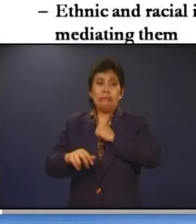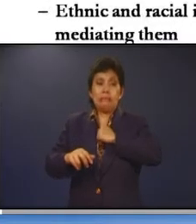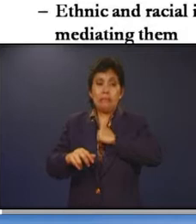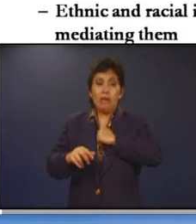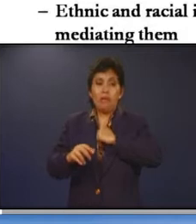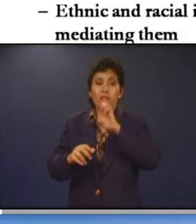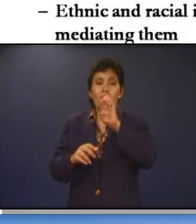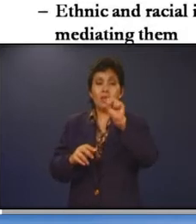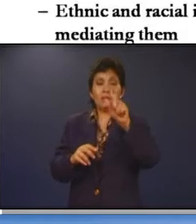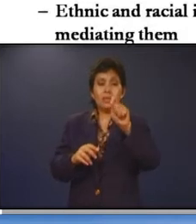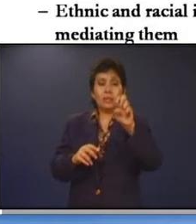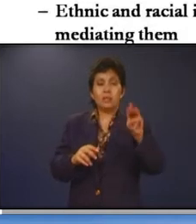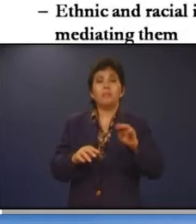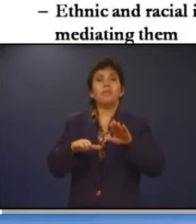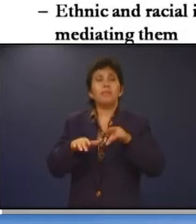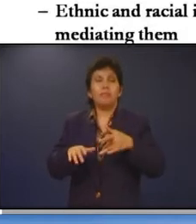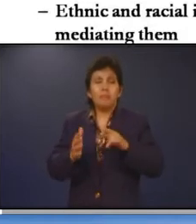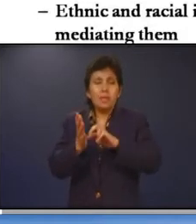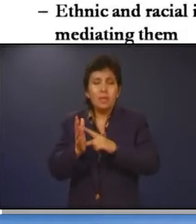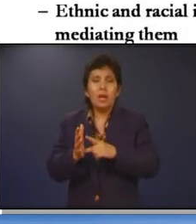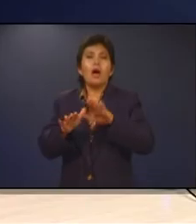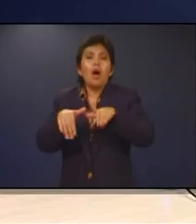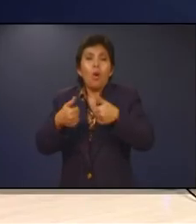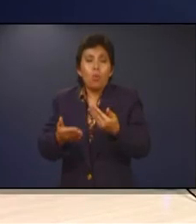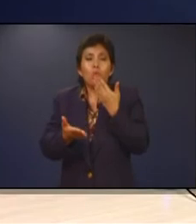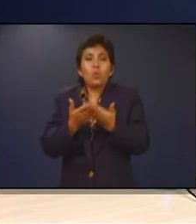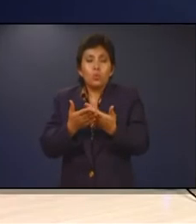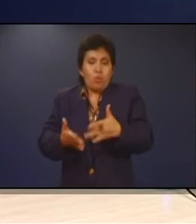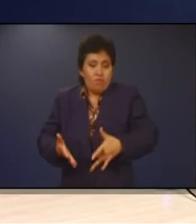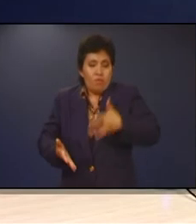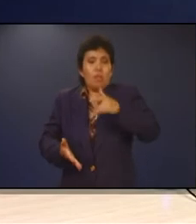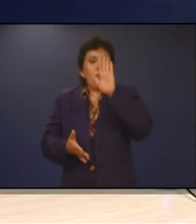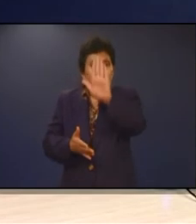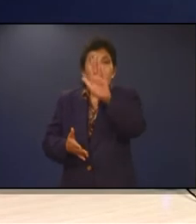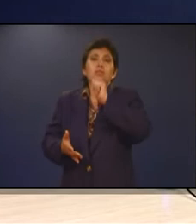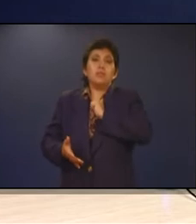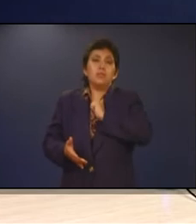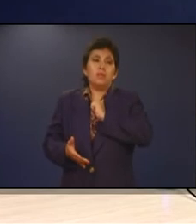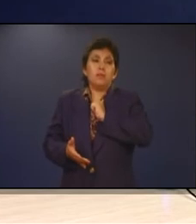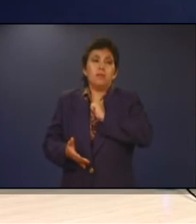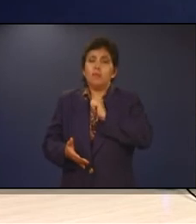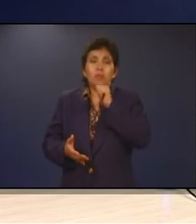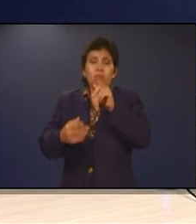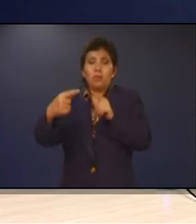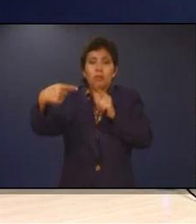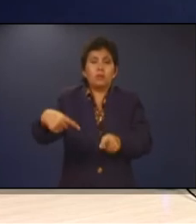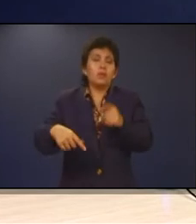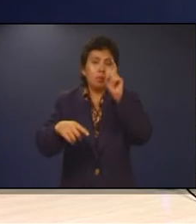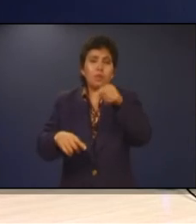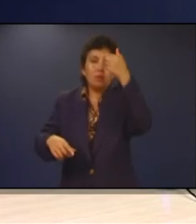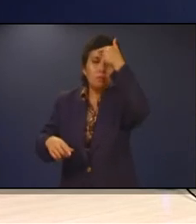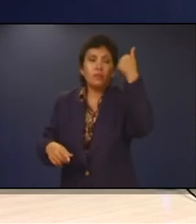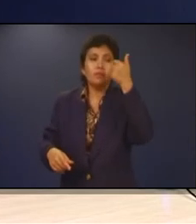Self-esteem, hereby it means how good you feel about yourself. This one, you don't need a reason to convince yourself about